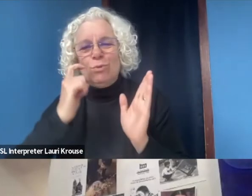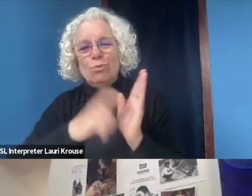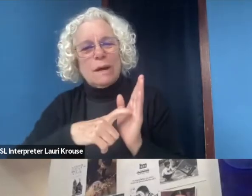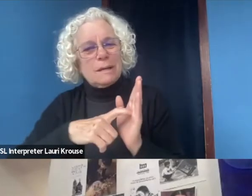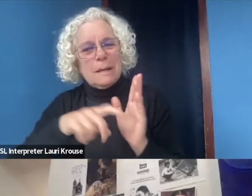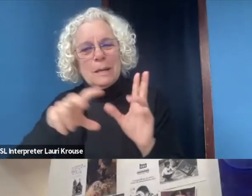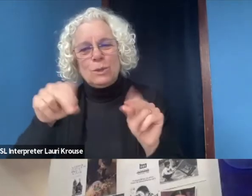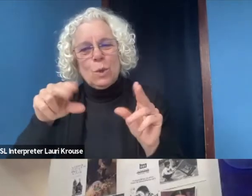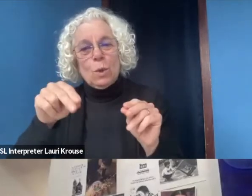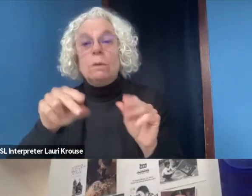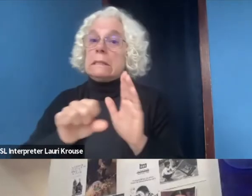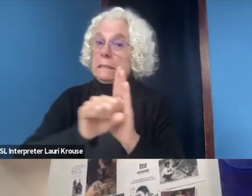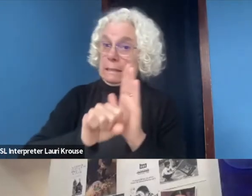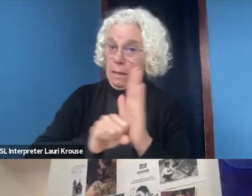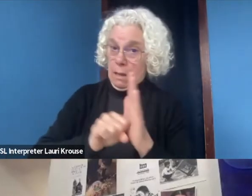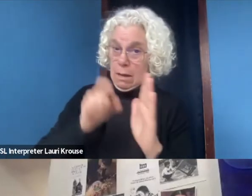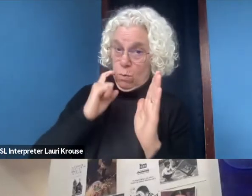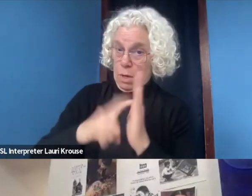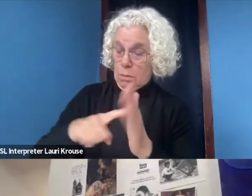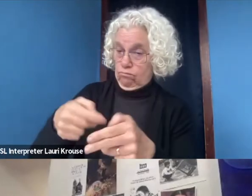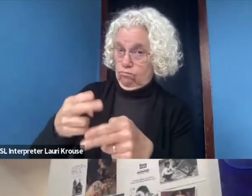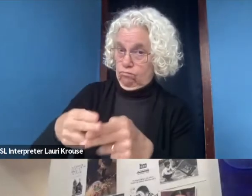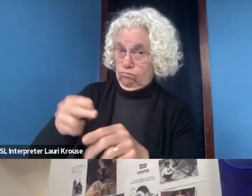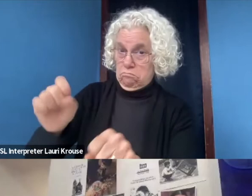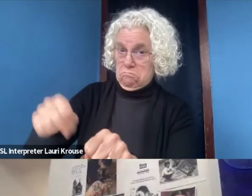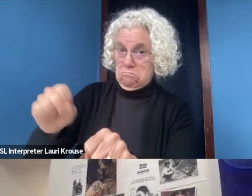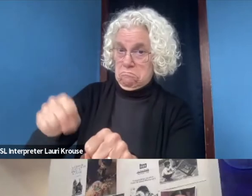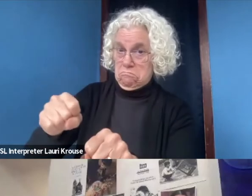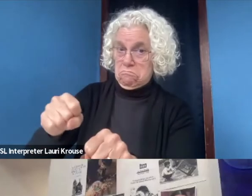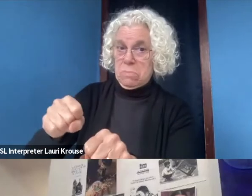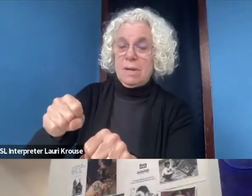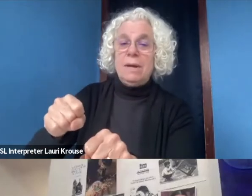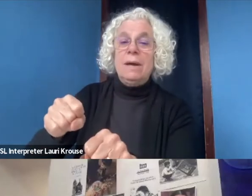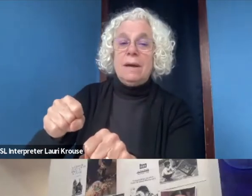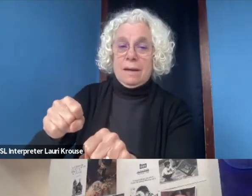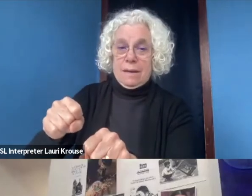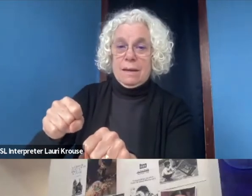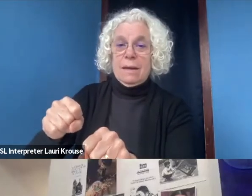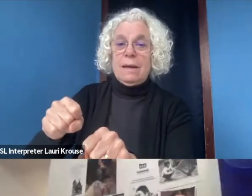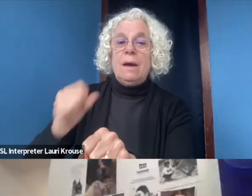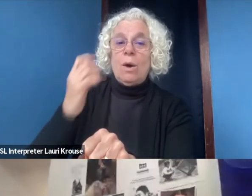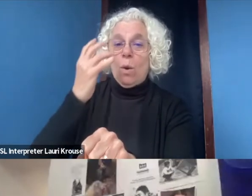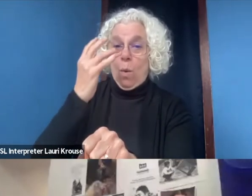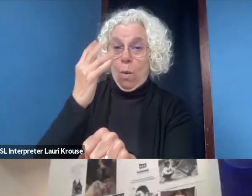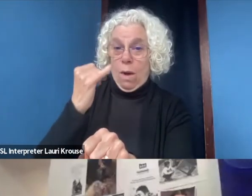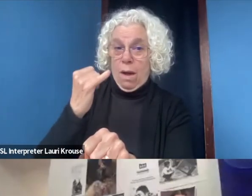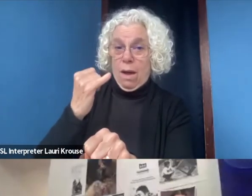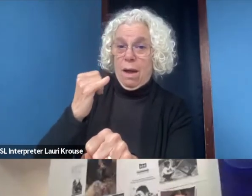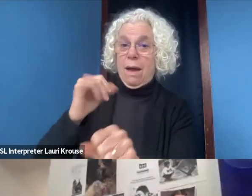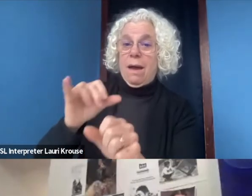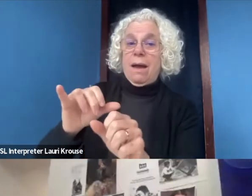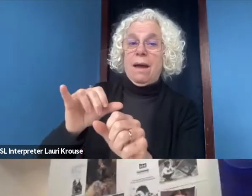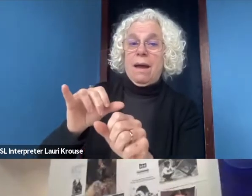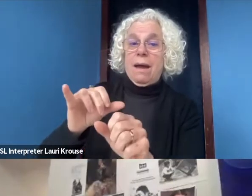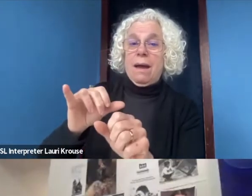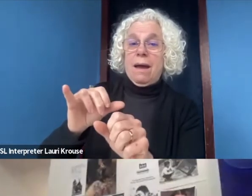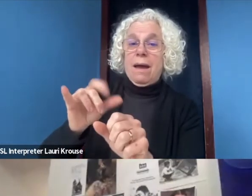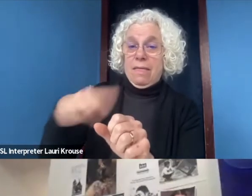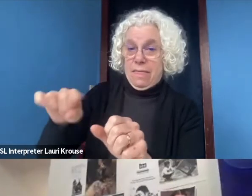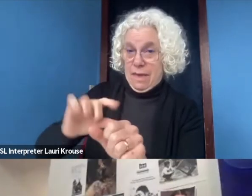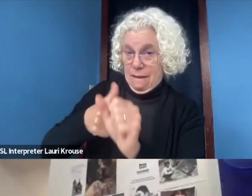are state recognized because they have had the wherewithal to remain faithful to their beliefs and to their